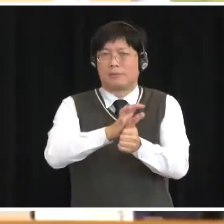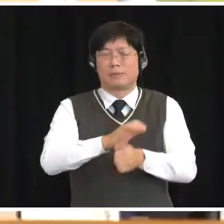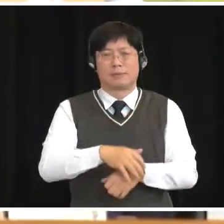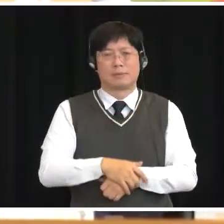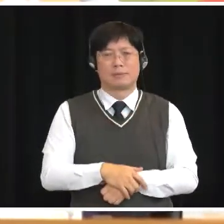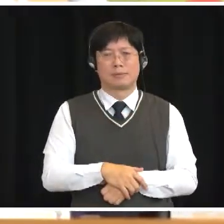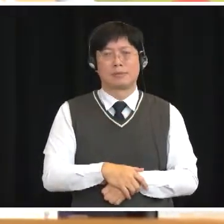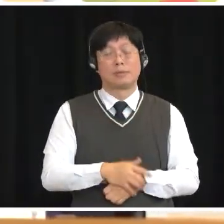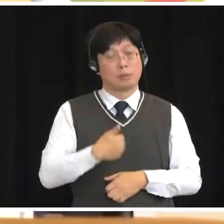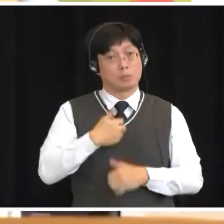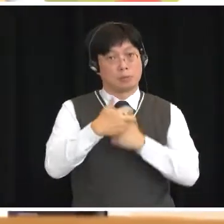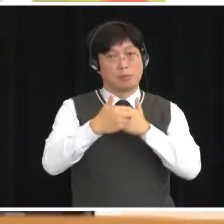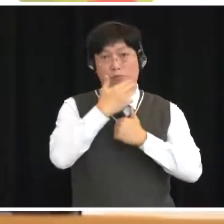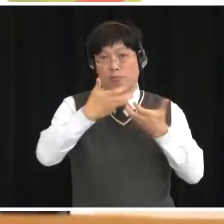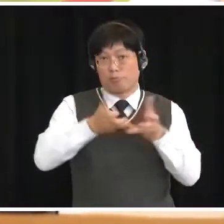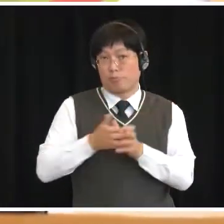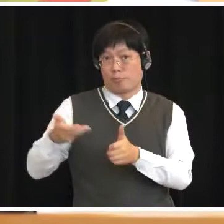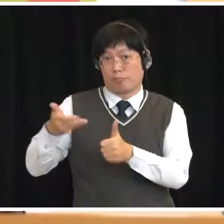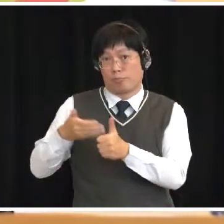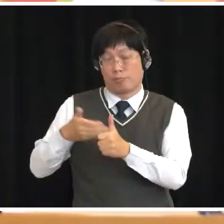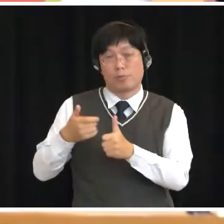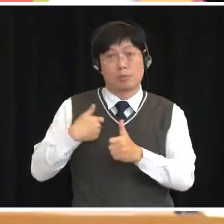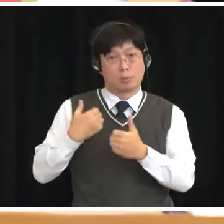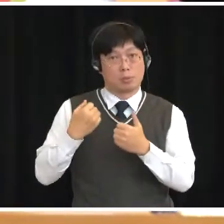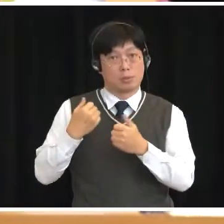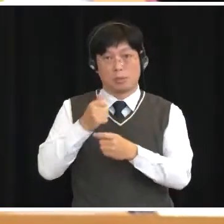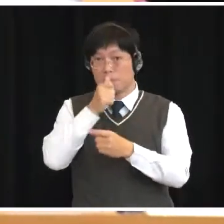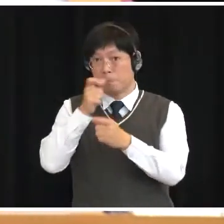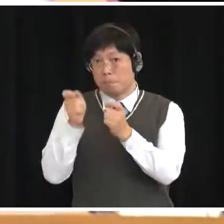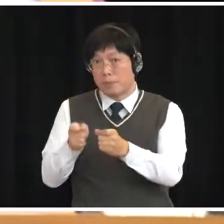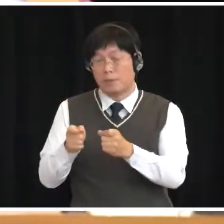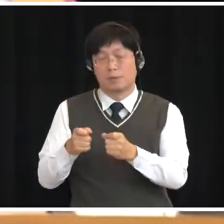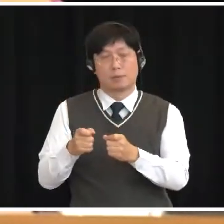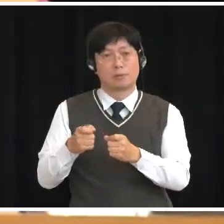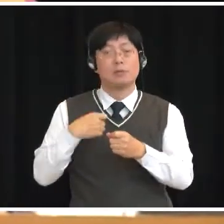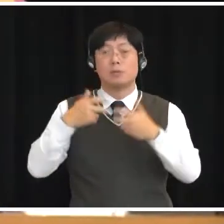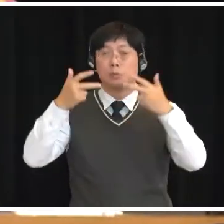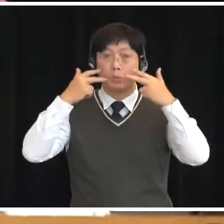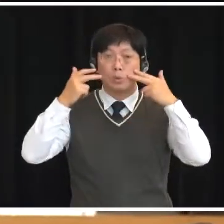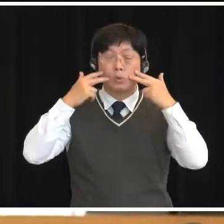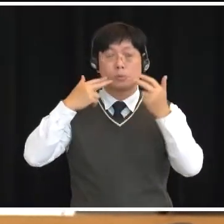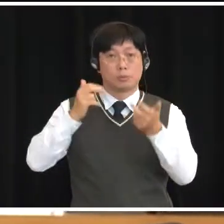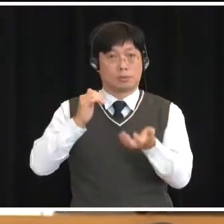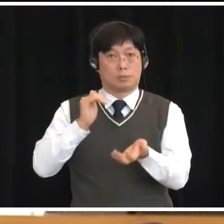special programs to reduce the mortality rate.